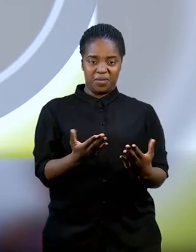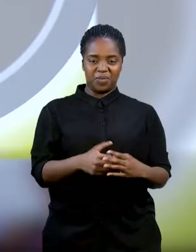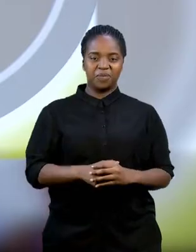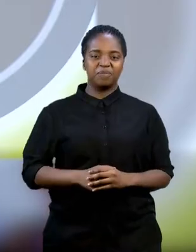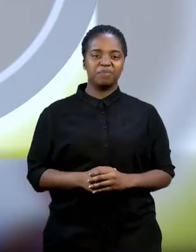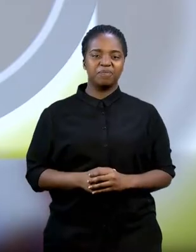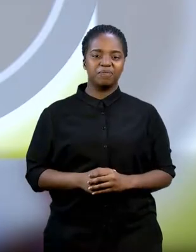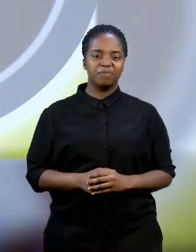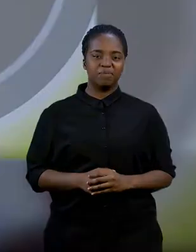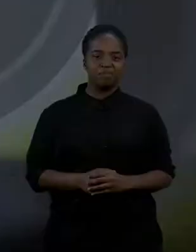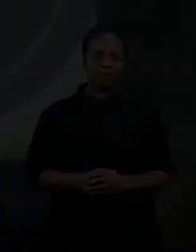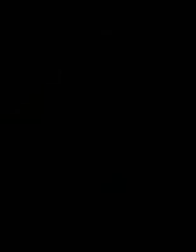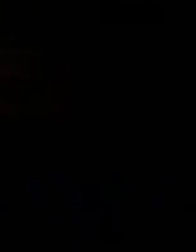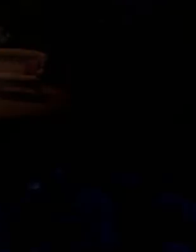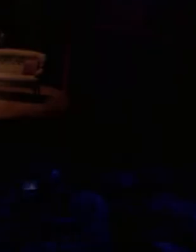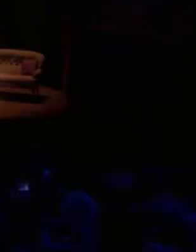tshwaneng dipapadi tsa sethaleng